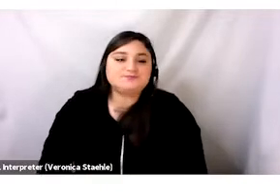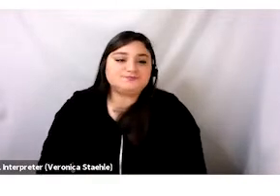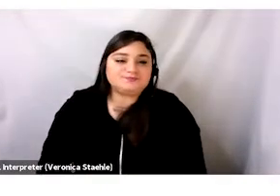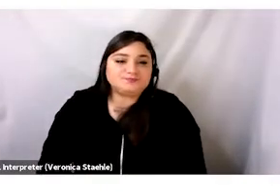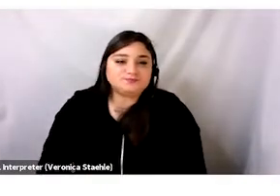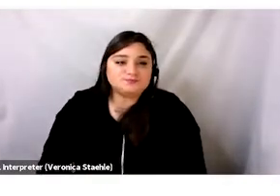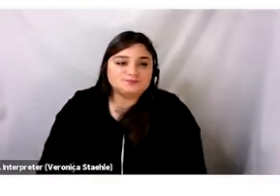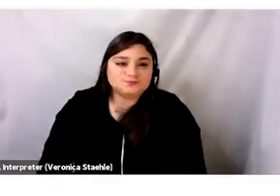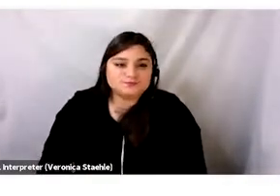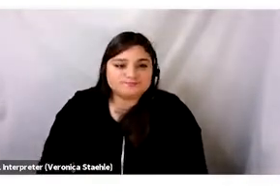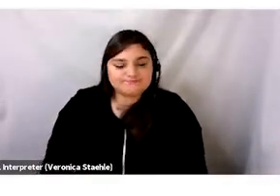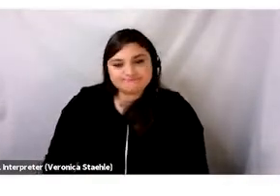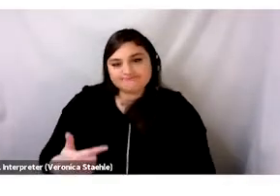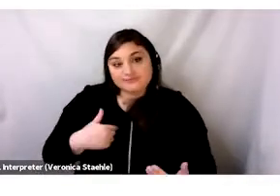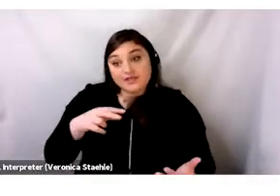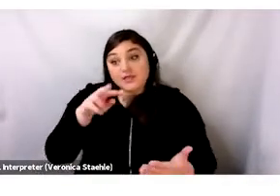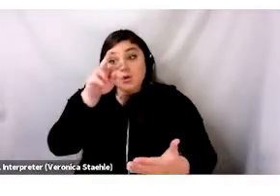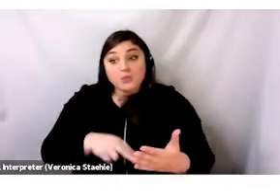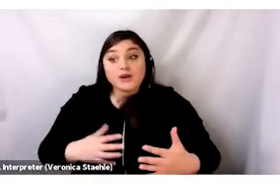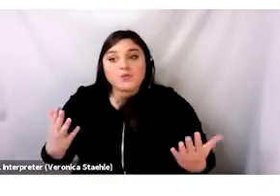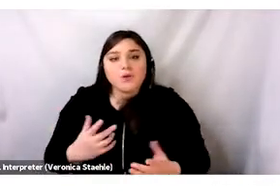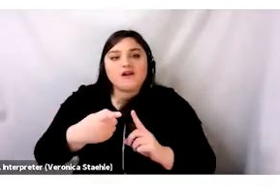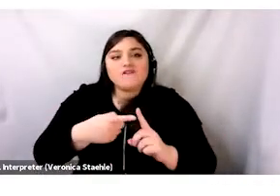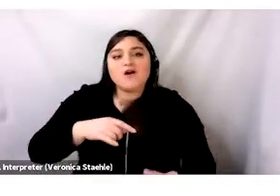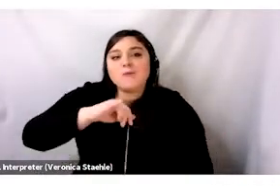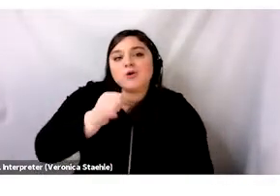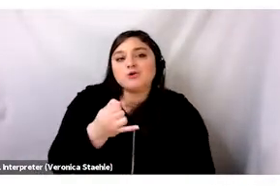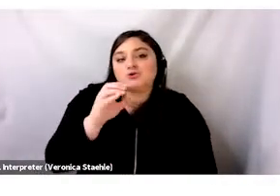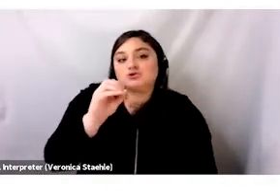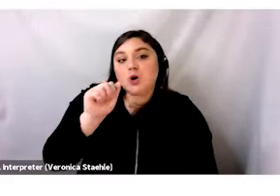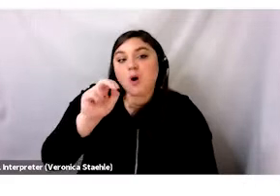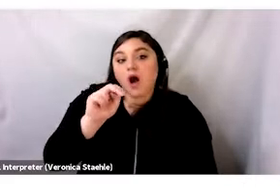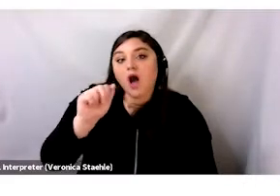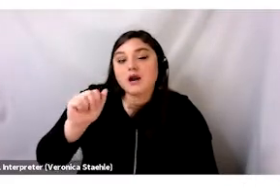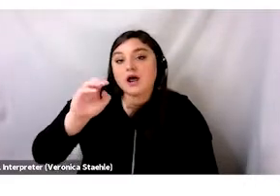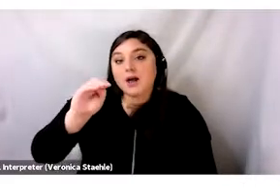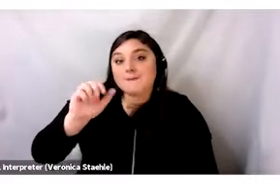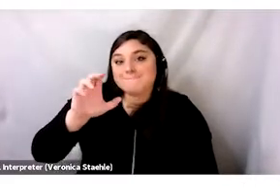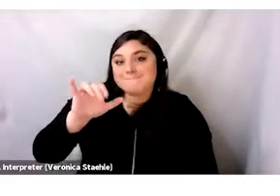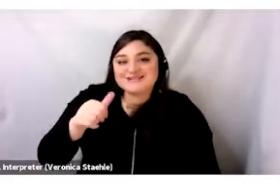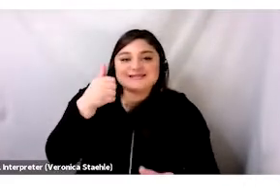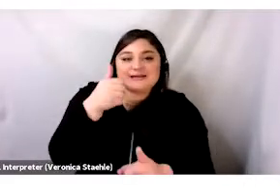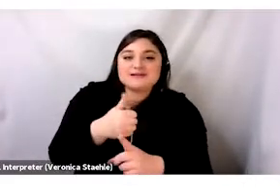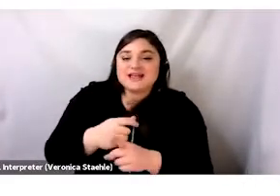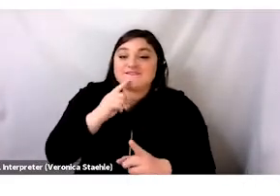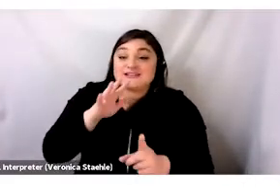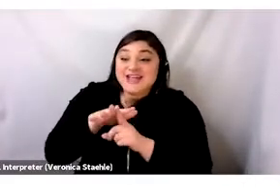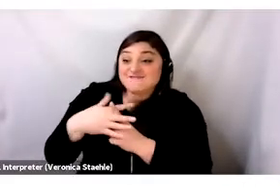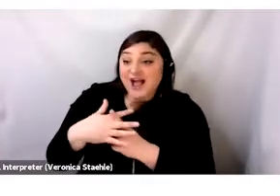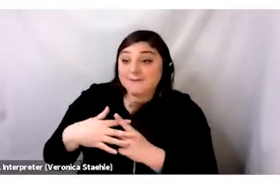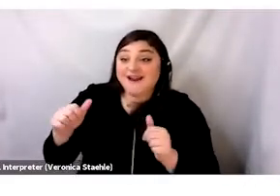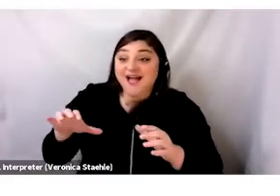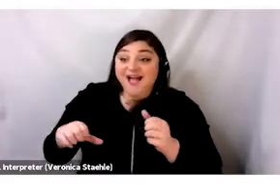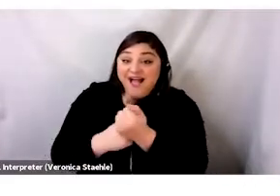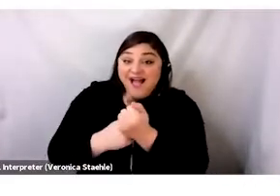And these are the words of Joanna Macy, who is an environmental activist, a Buddhist scholar, and a deep